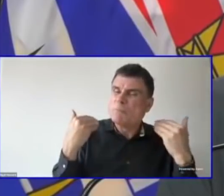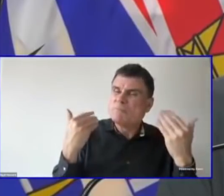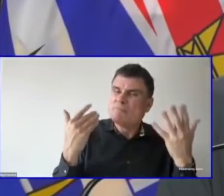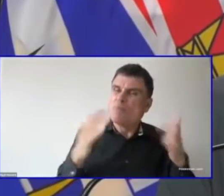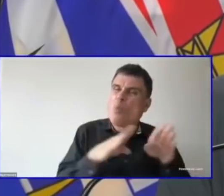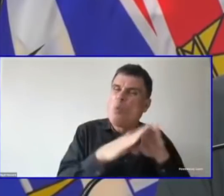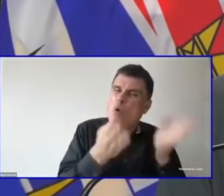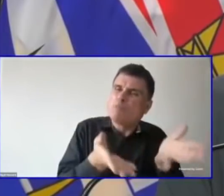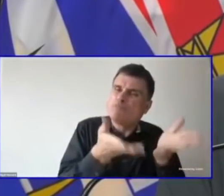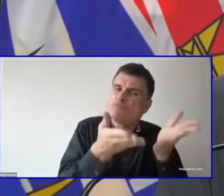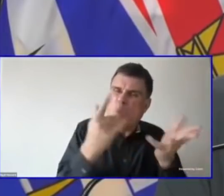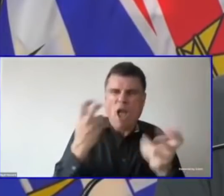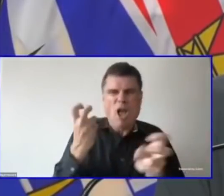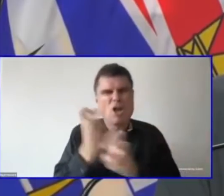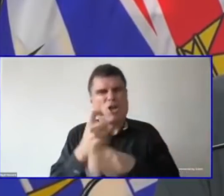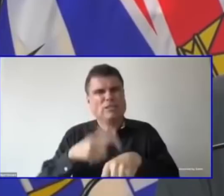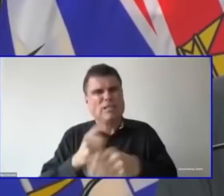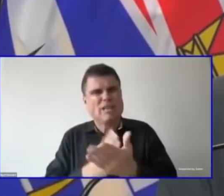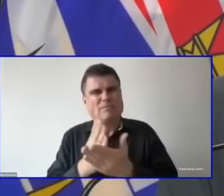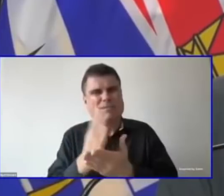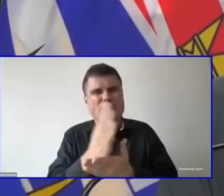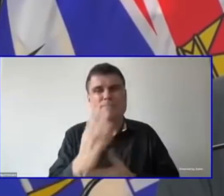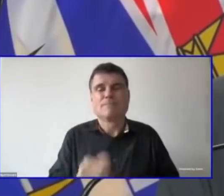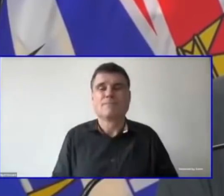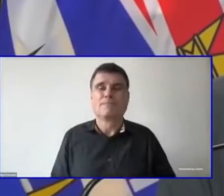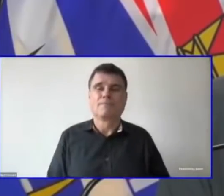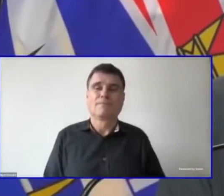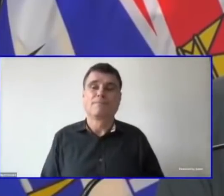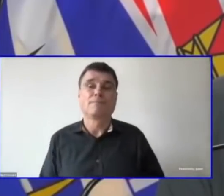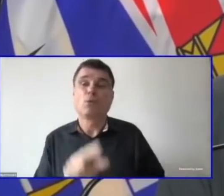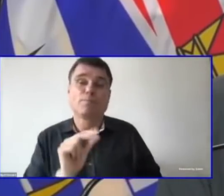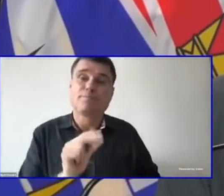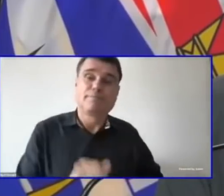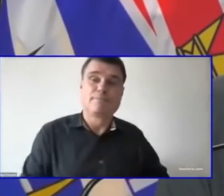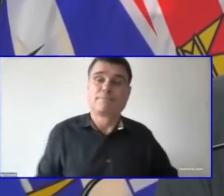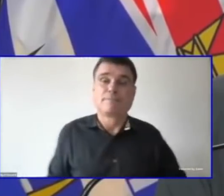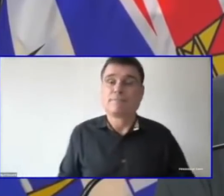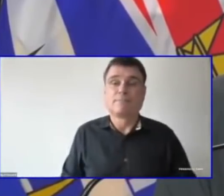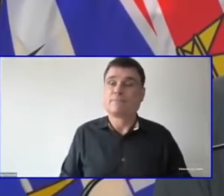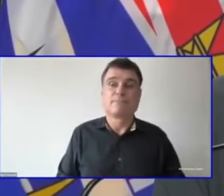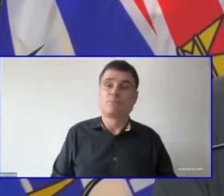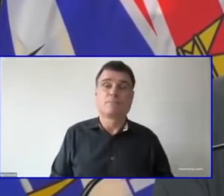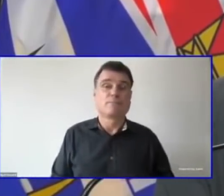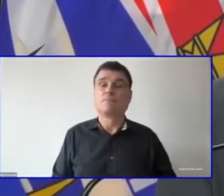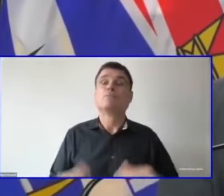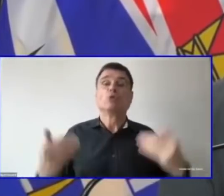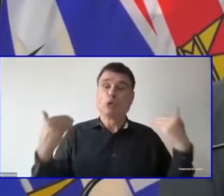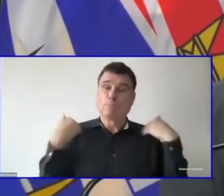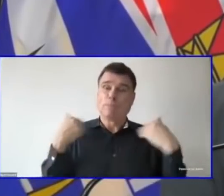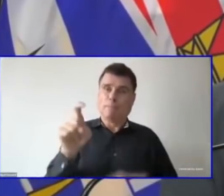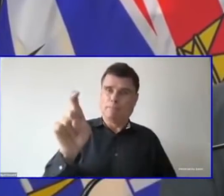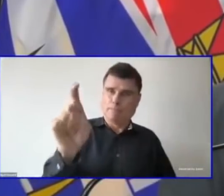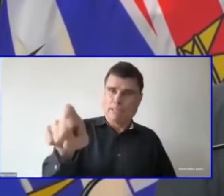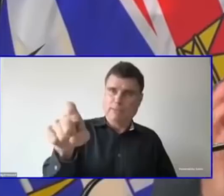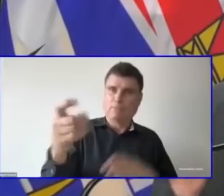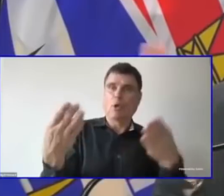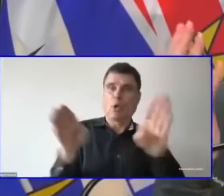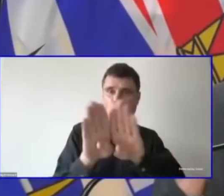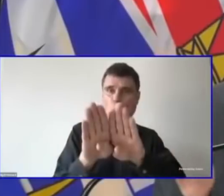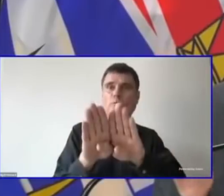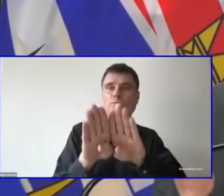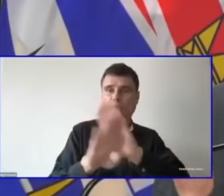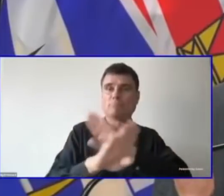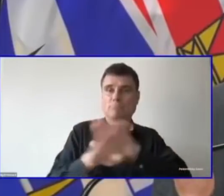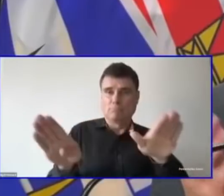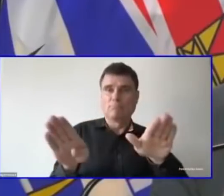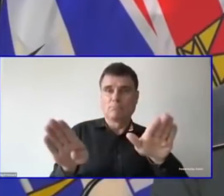period? So gyms must close during this period. There are things that we can do, and my gym